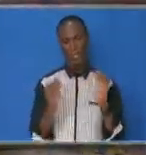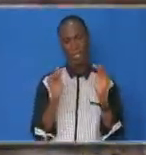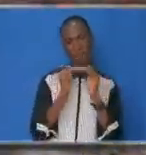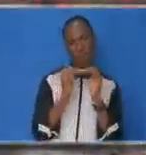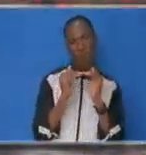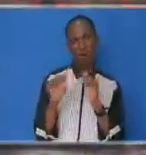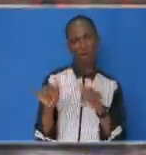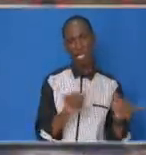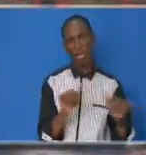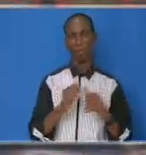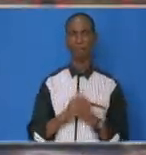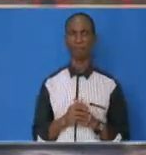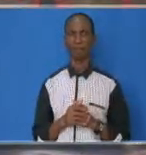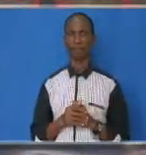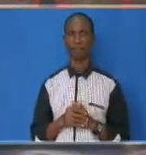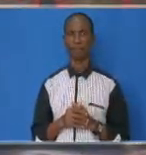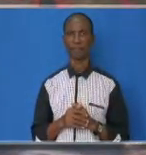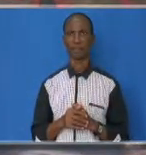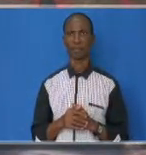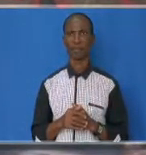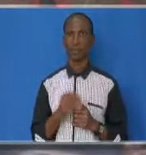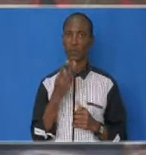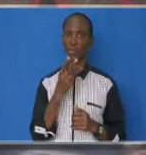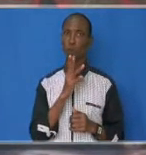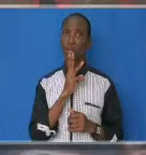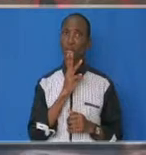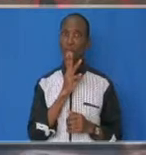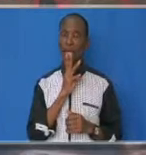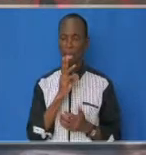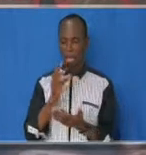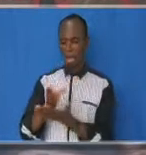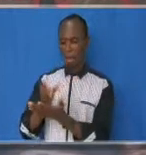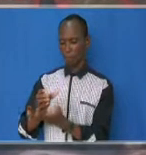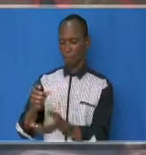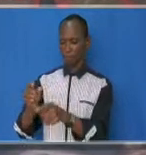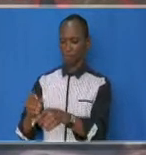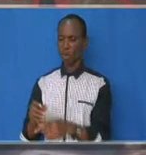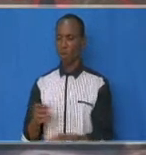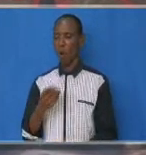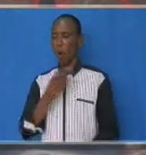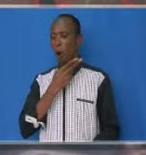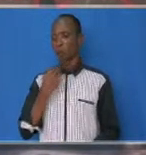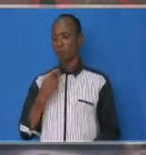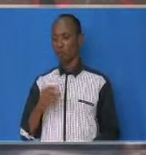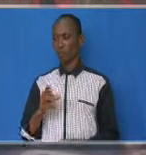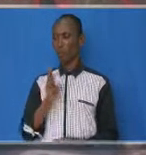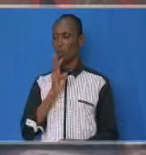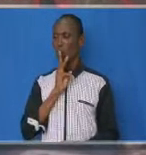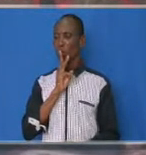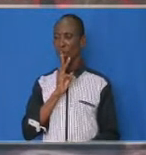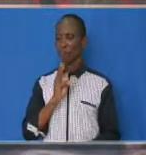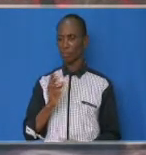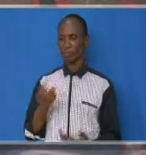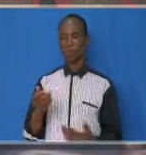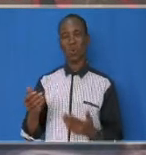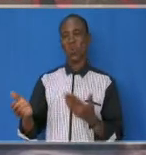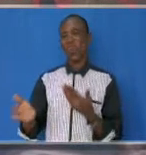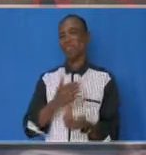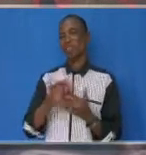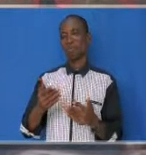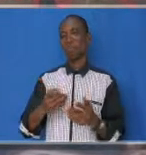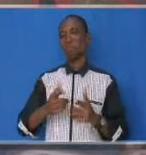So what are we going to do? You as an individual, if you have been sprinkled upon,